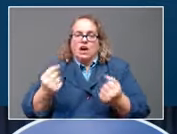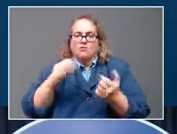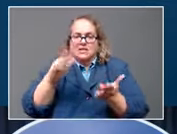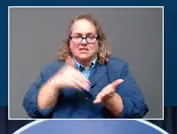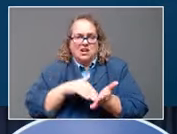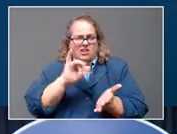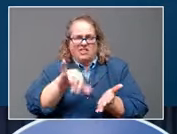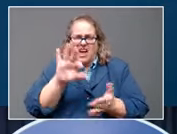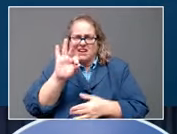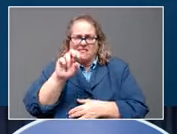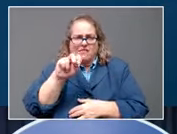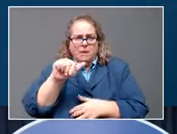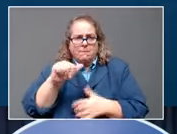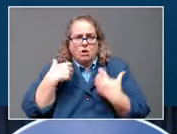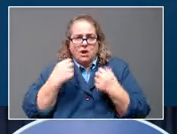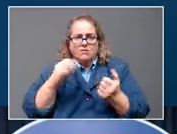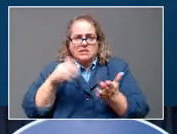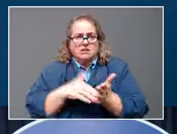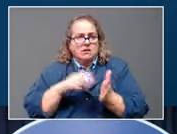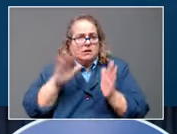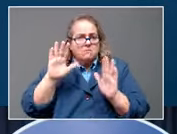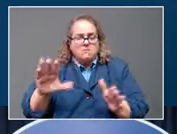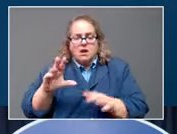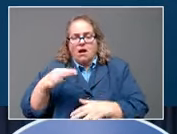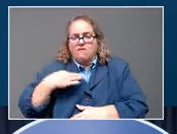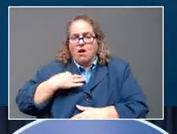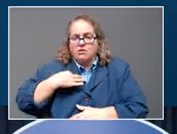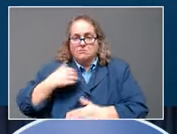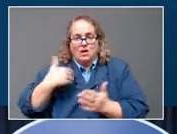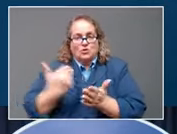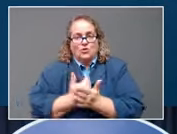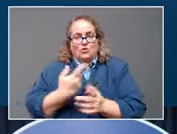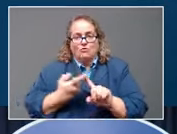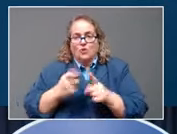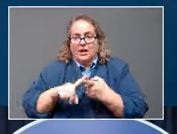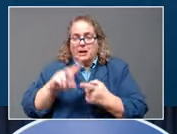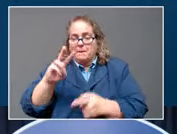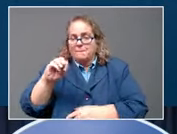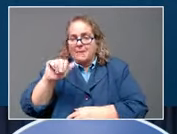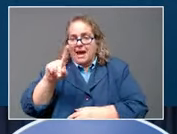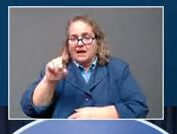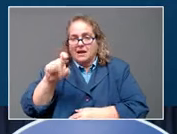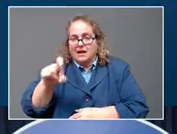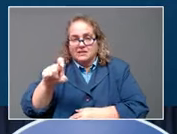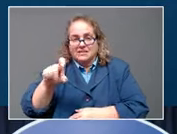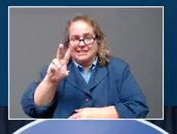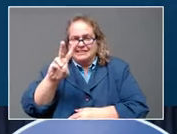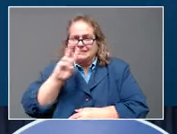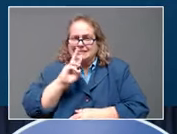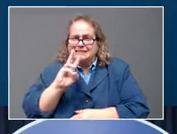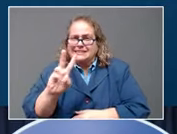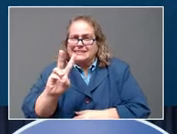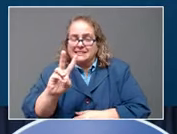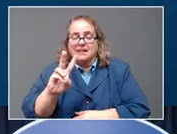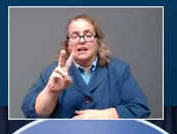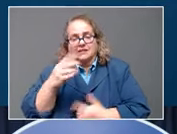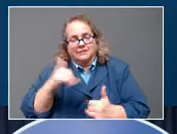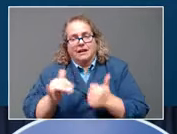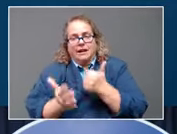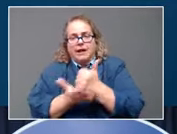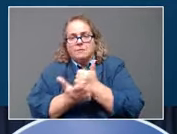volunteers, including my new friend Maddox, just 6 years old, but wanting to come out and help people, has helped more than 900